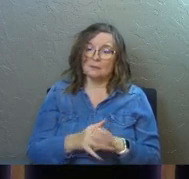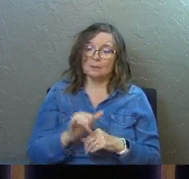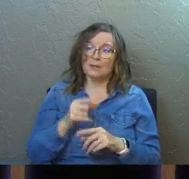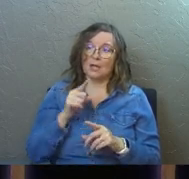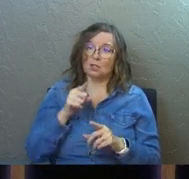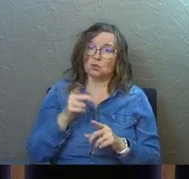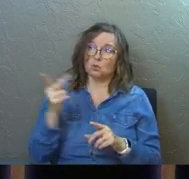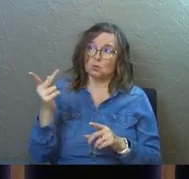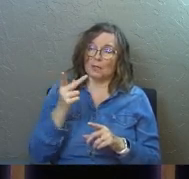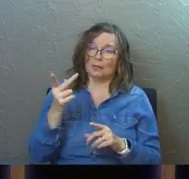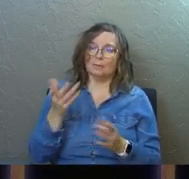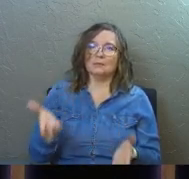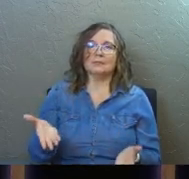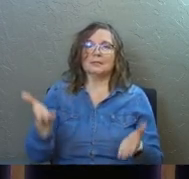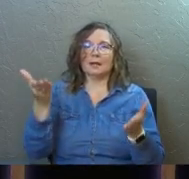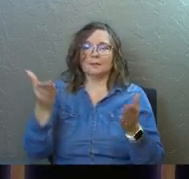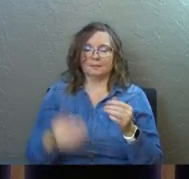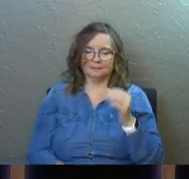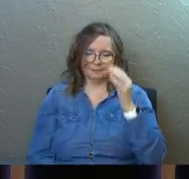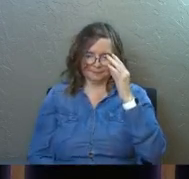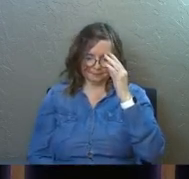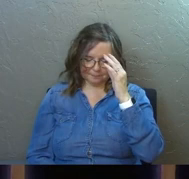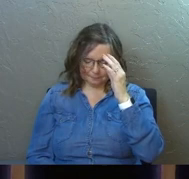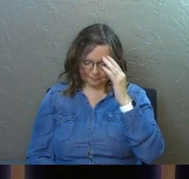But that's you and him. Would you guys stand?